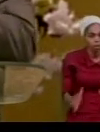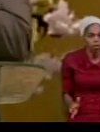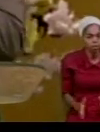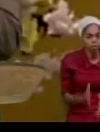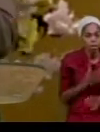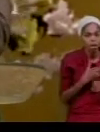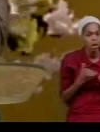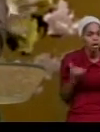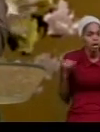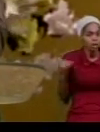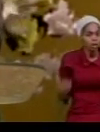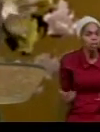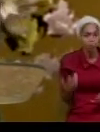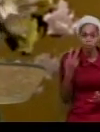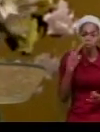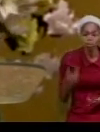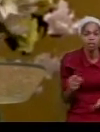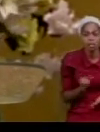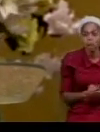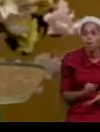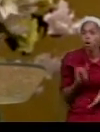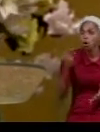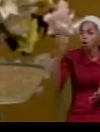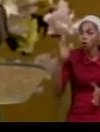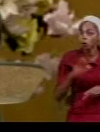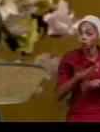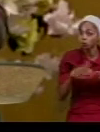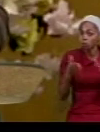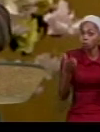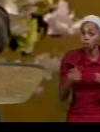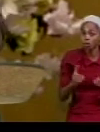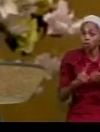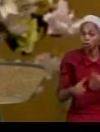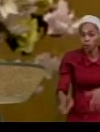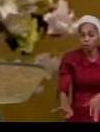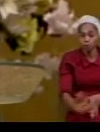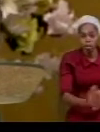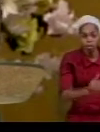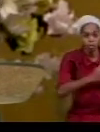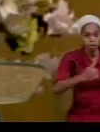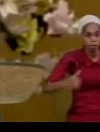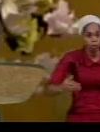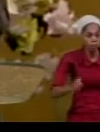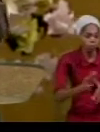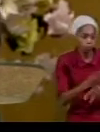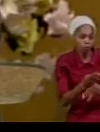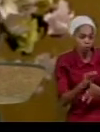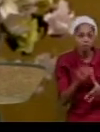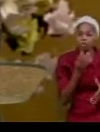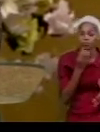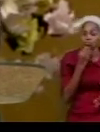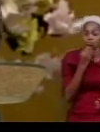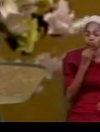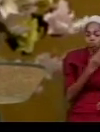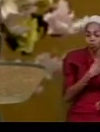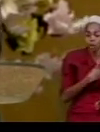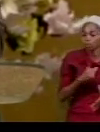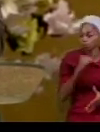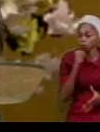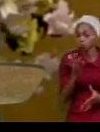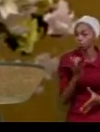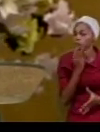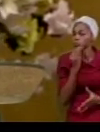God does not want that separation between the Gentiles. They knew Gentiles to be idol worshippers, and